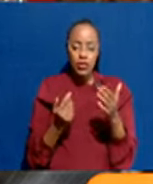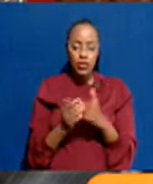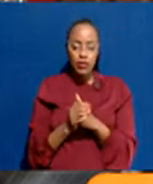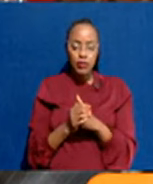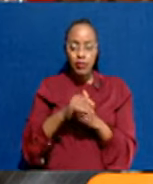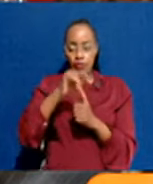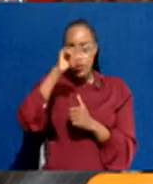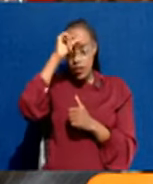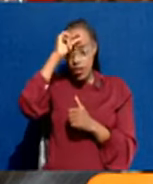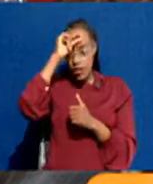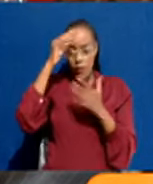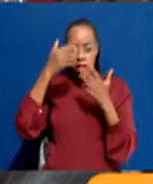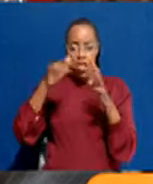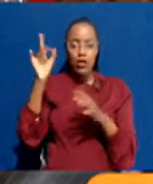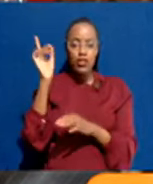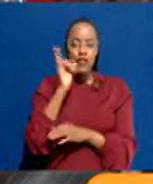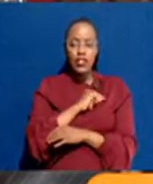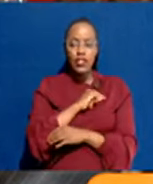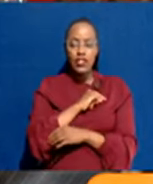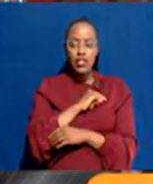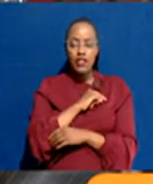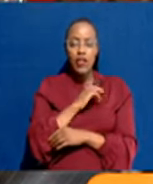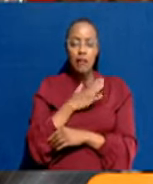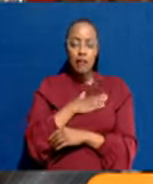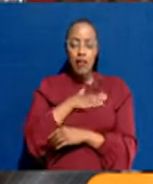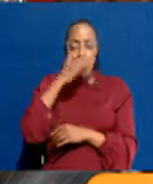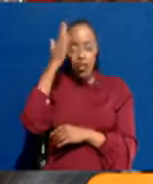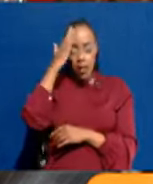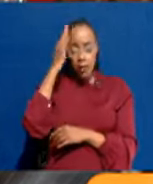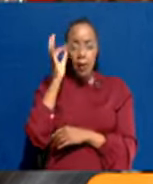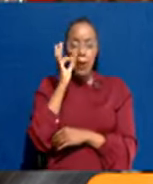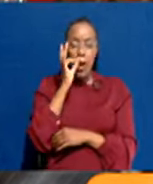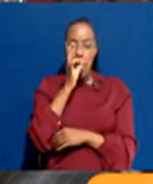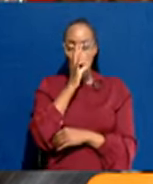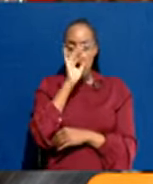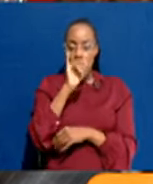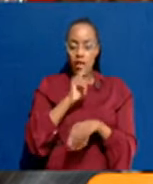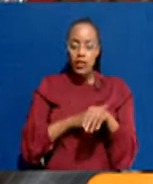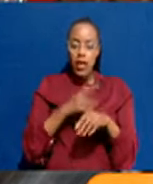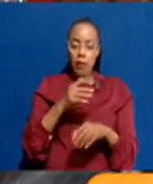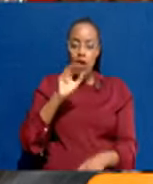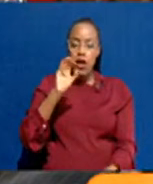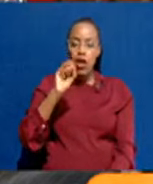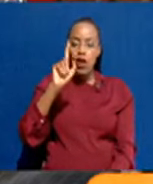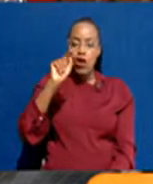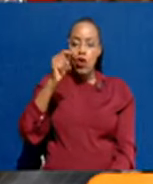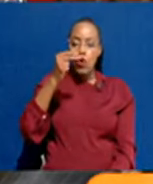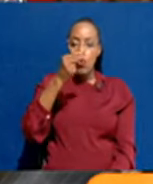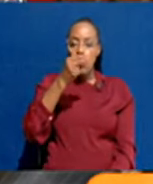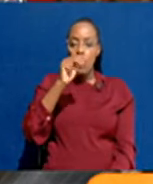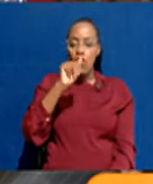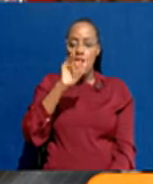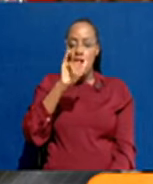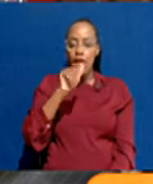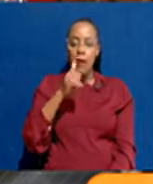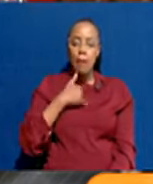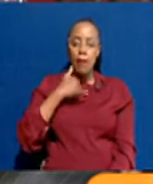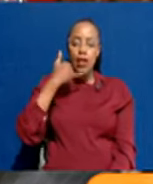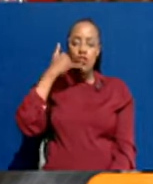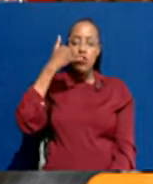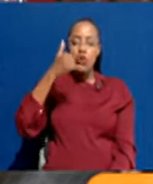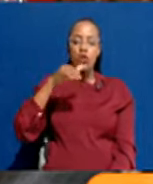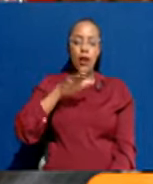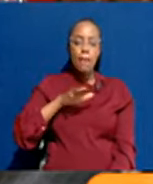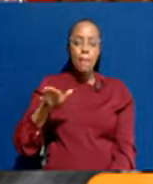the government had lost. I remember Kibaki was in Odaya, and I called him very early